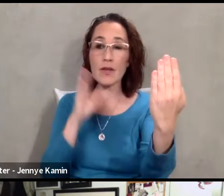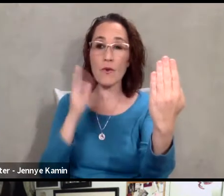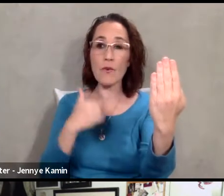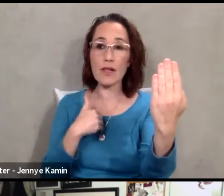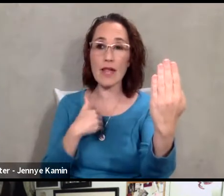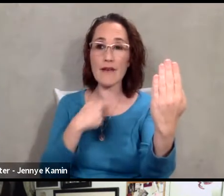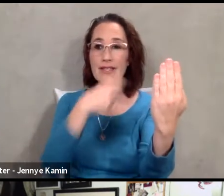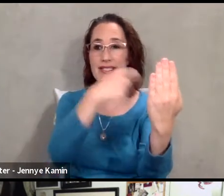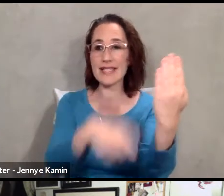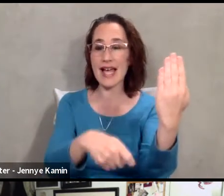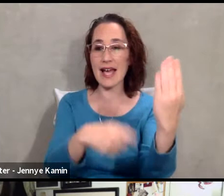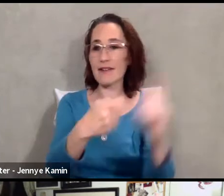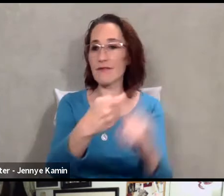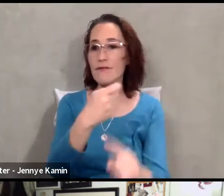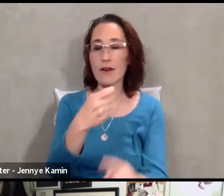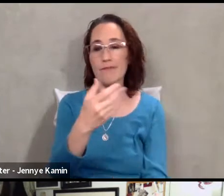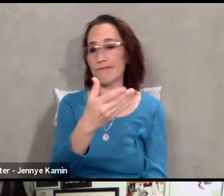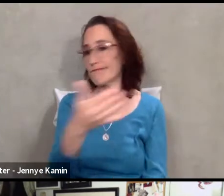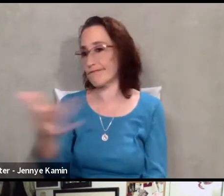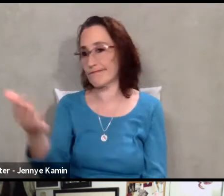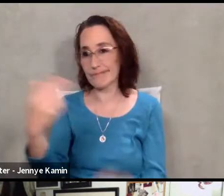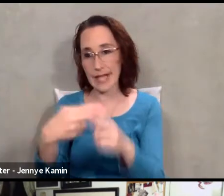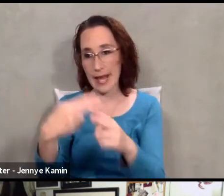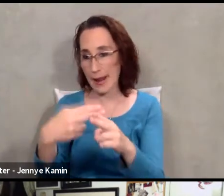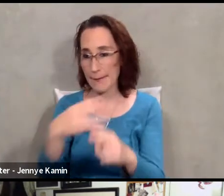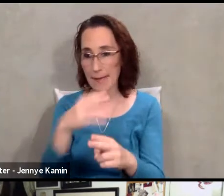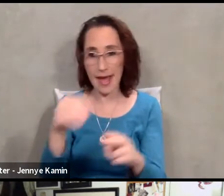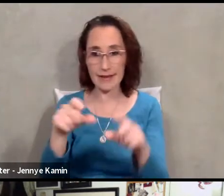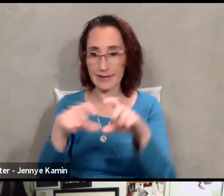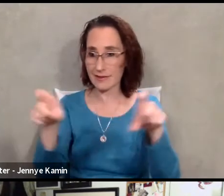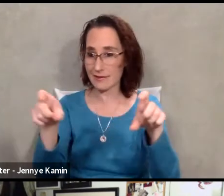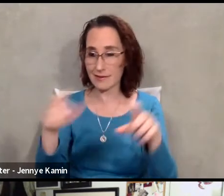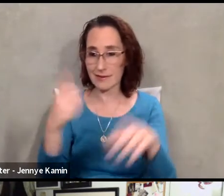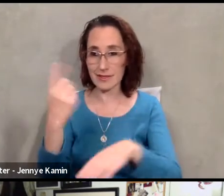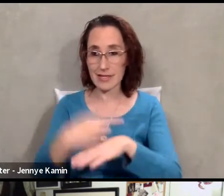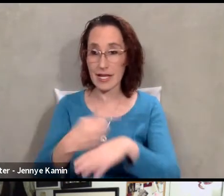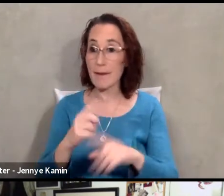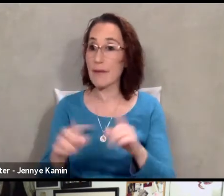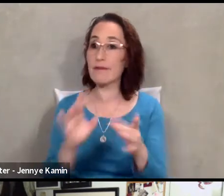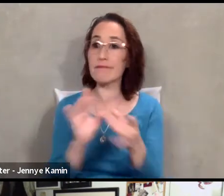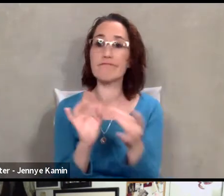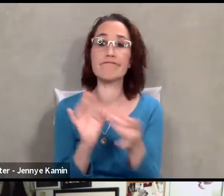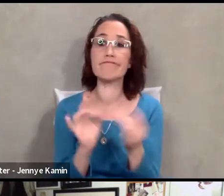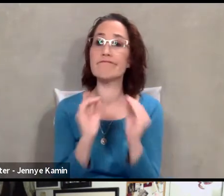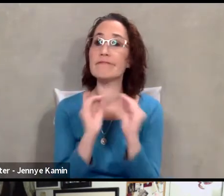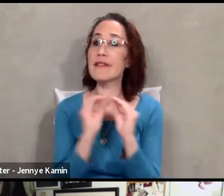tag, oh, it's by so-and-so and here's the date. And there's nothing